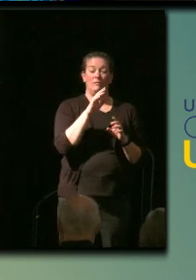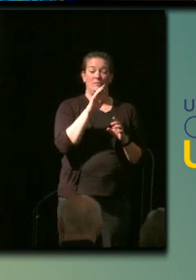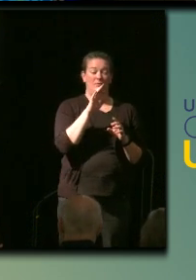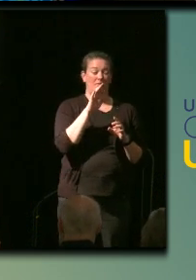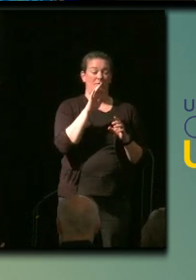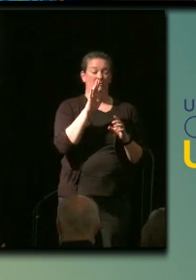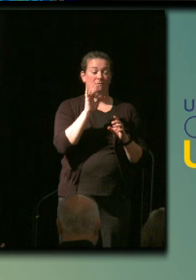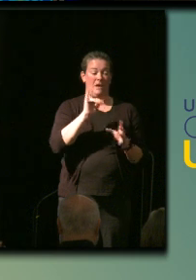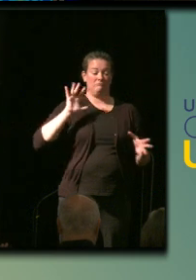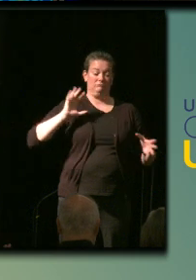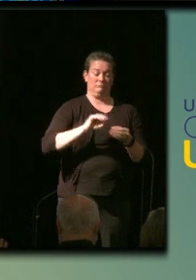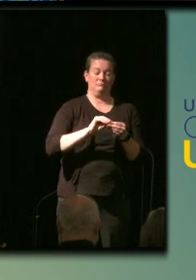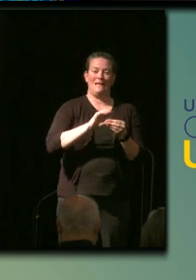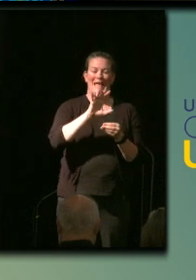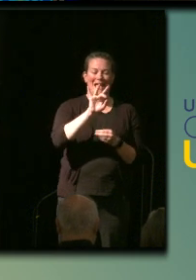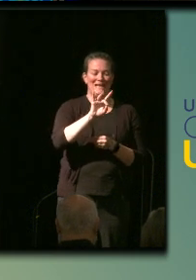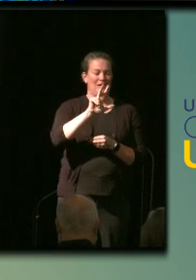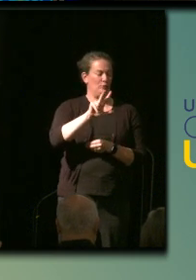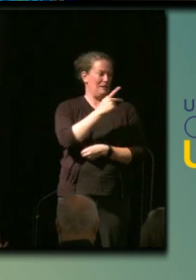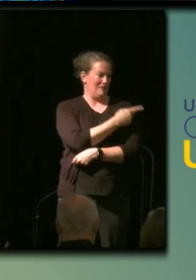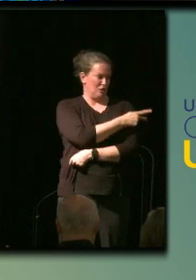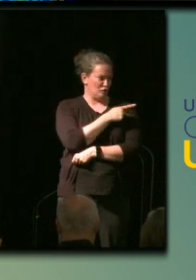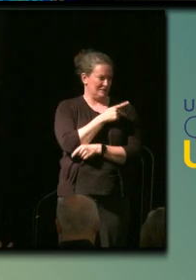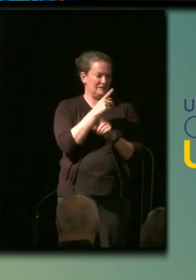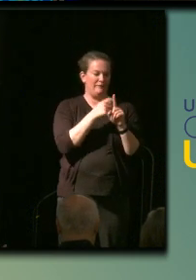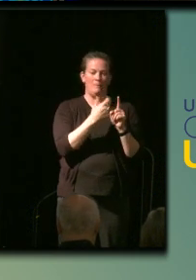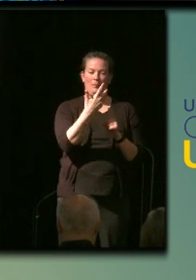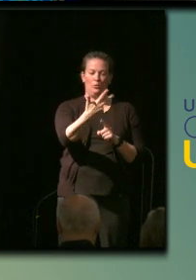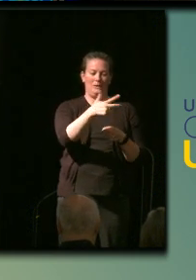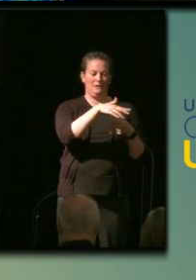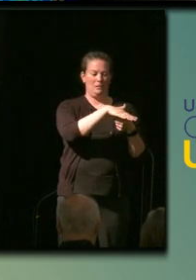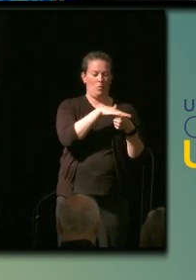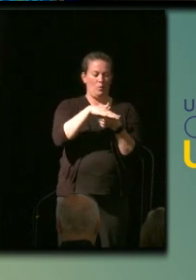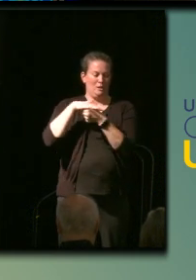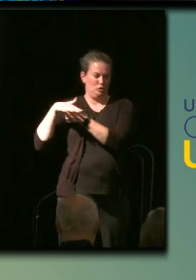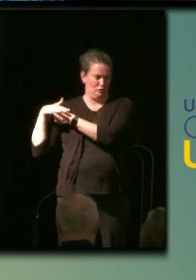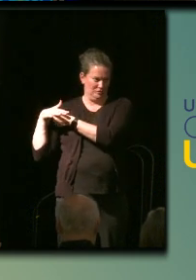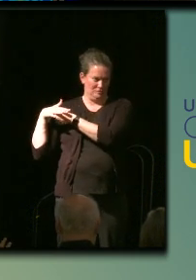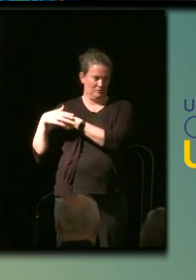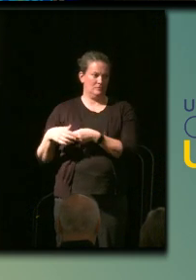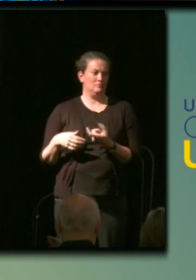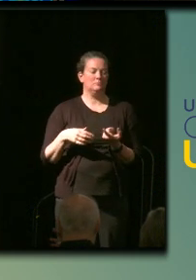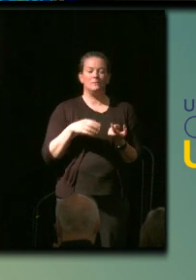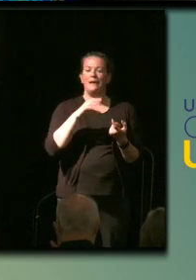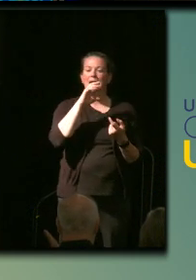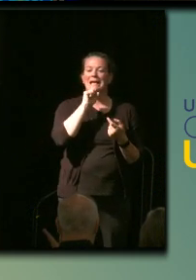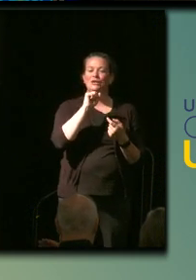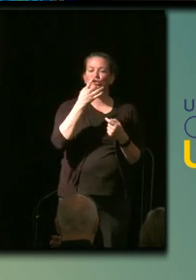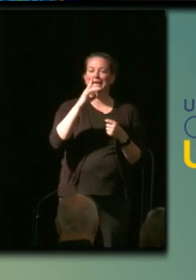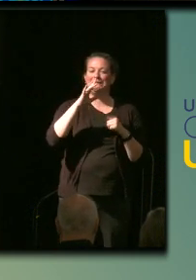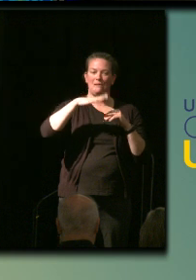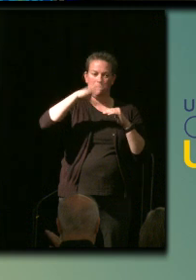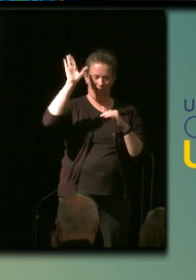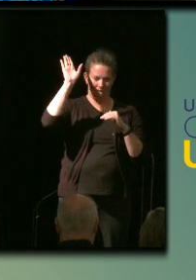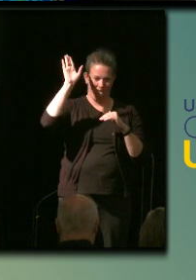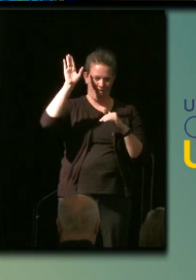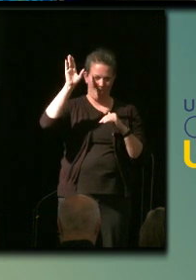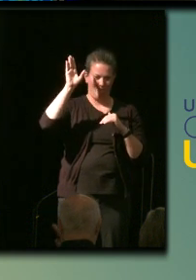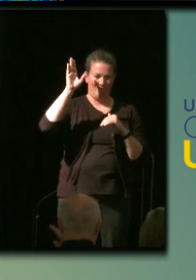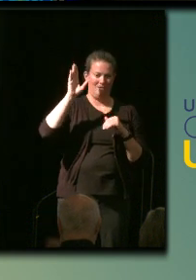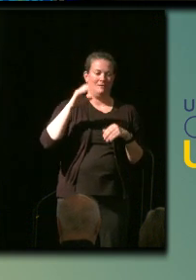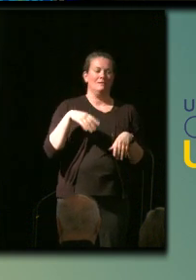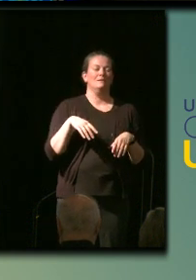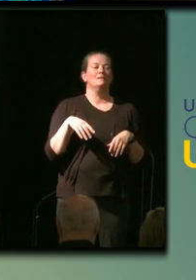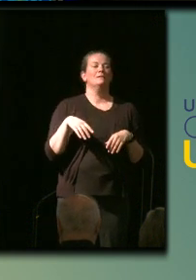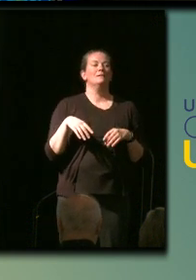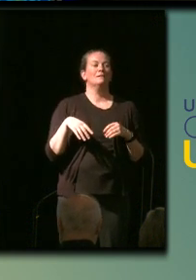83 patients were randomized across 3 sites in the US. And we took everybody over the age of 18, and we kind of took all comers on genotype. Now,